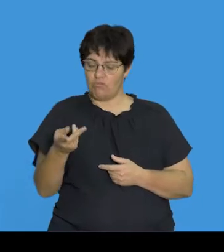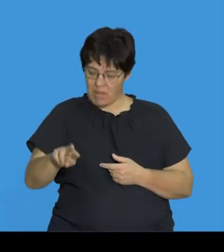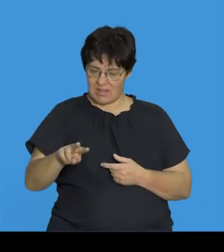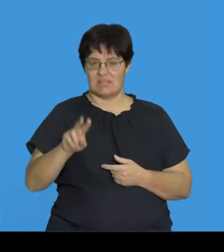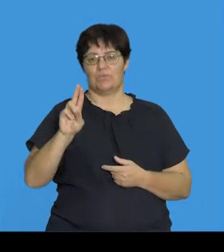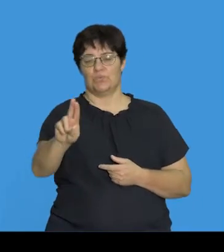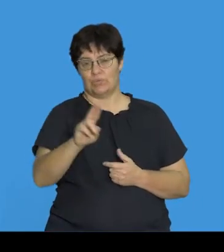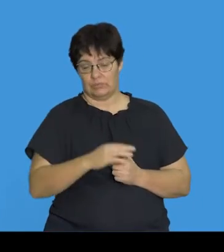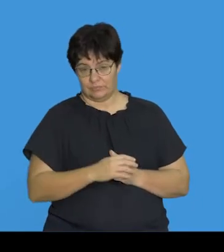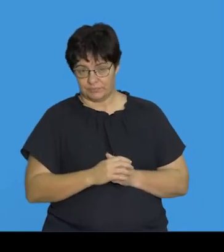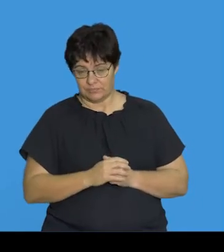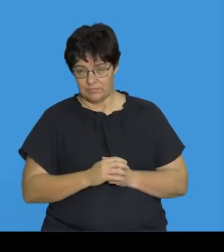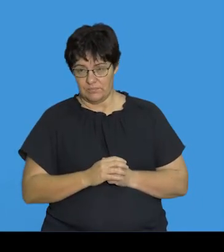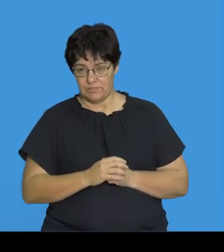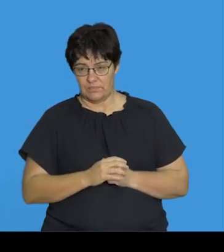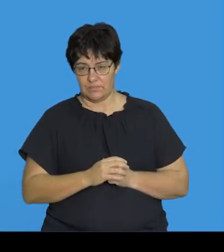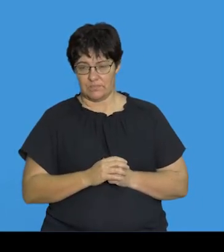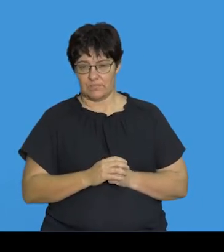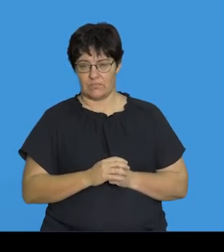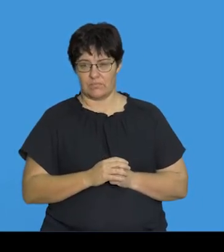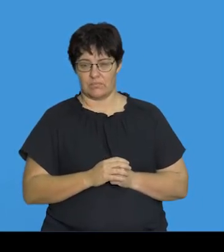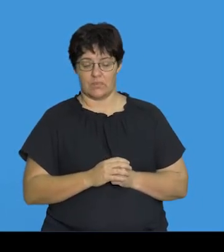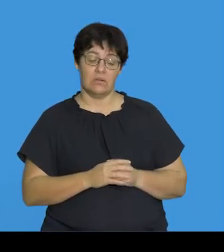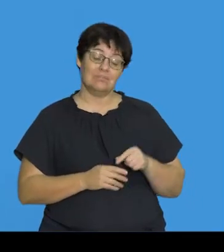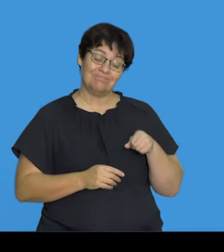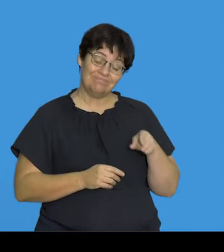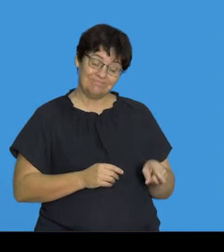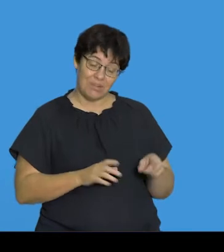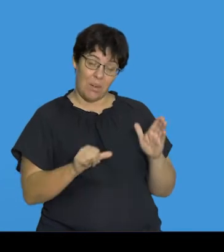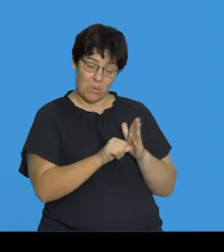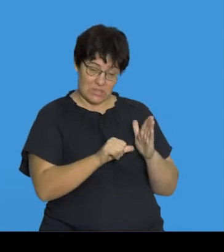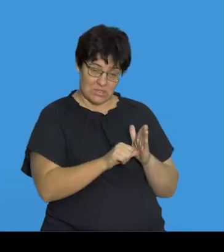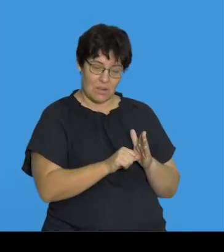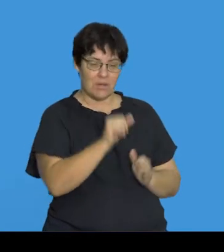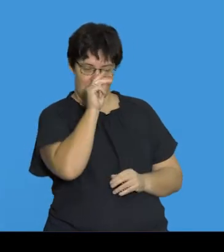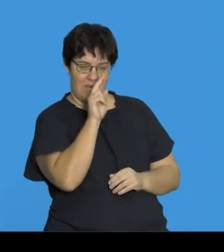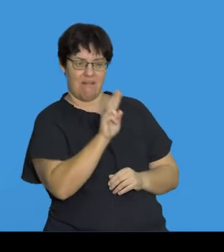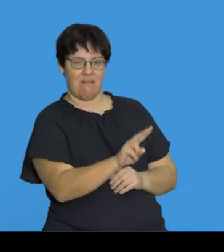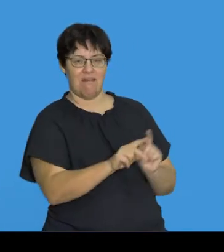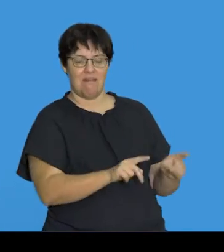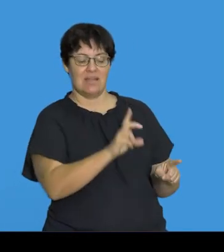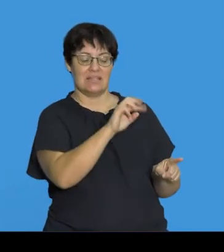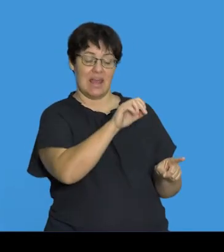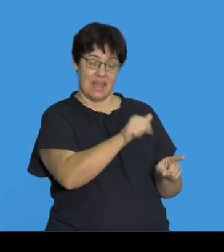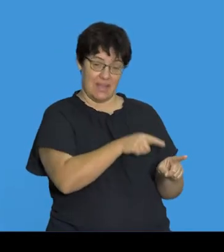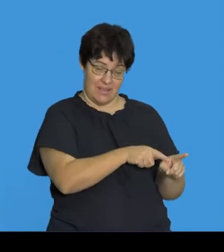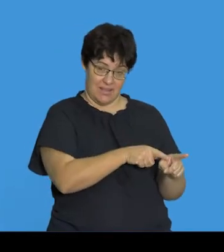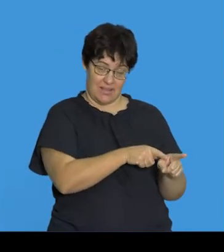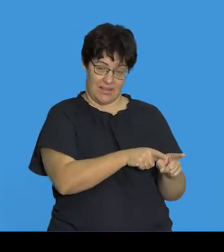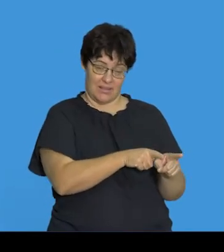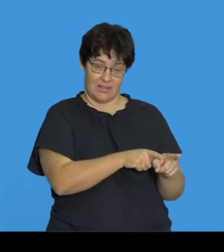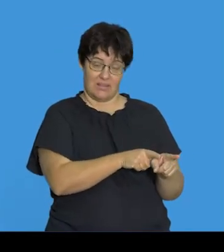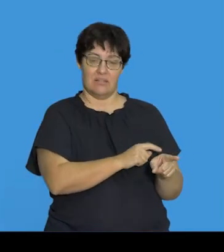now replaced with a uracil base. What's also important is to recognize that in a